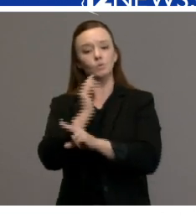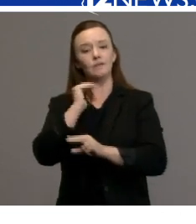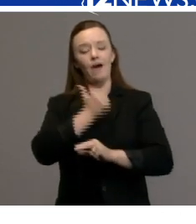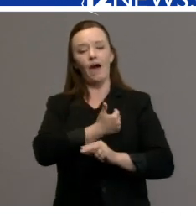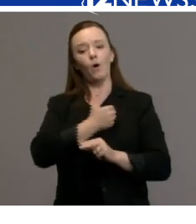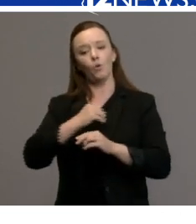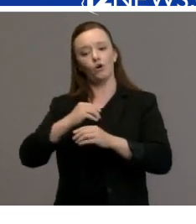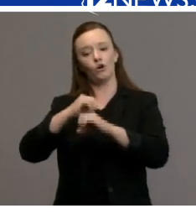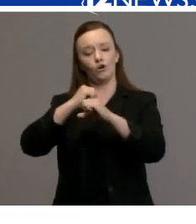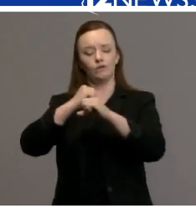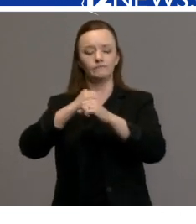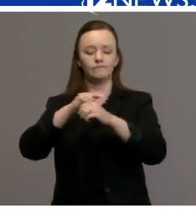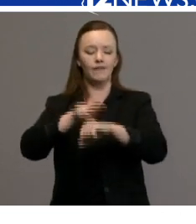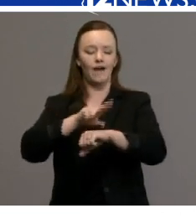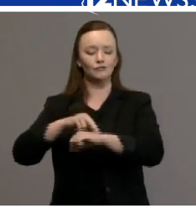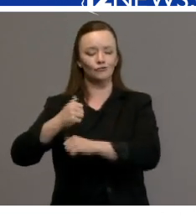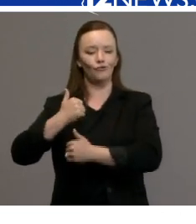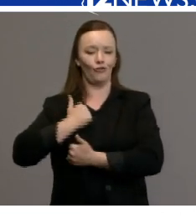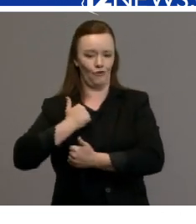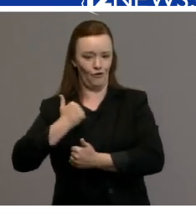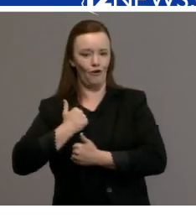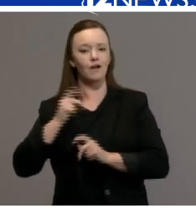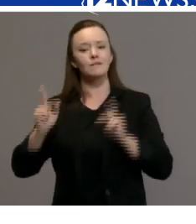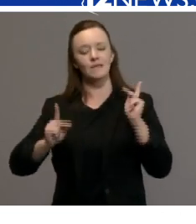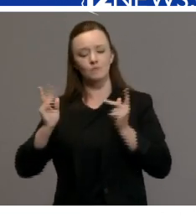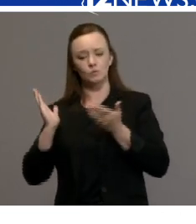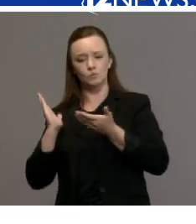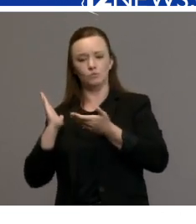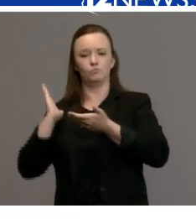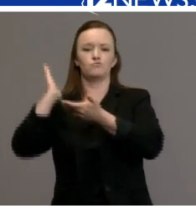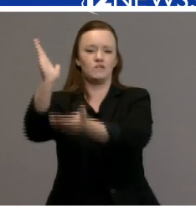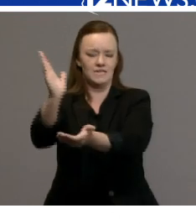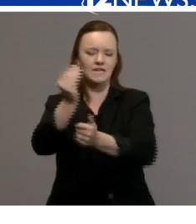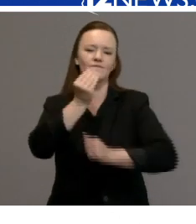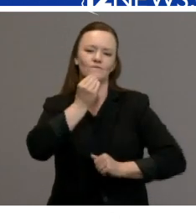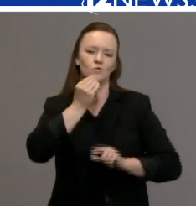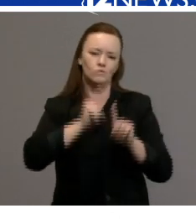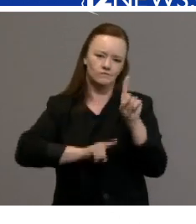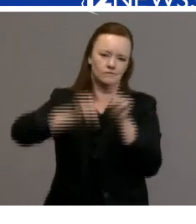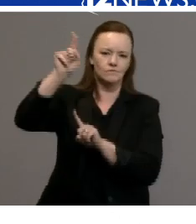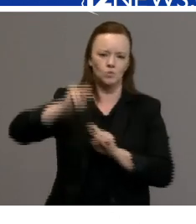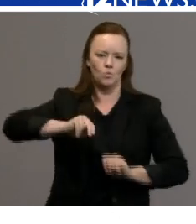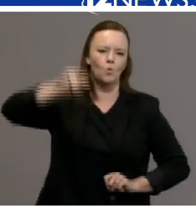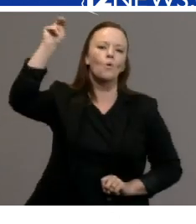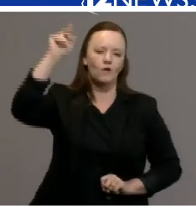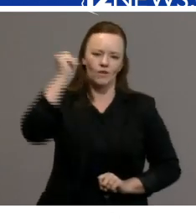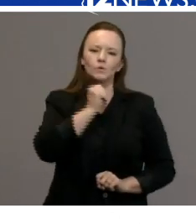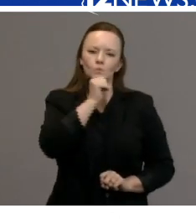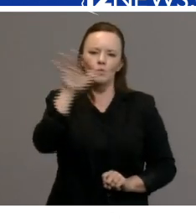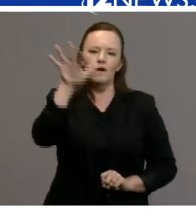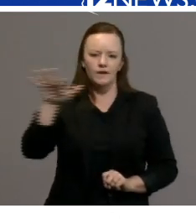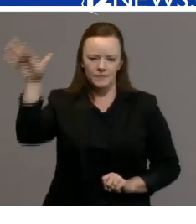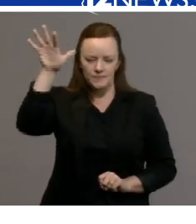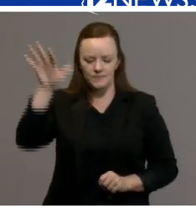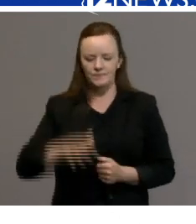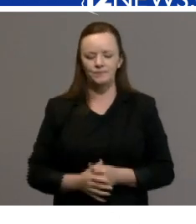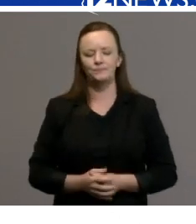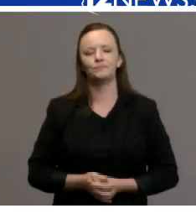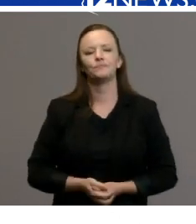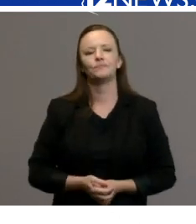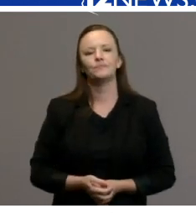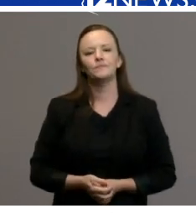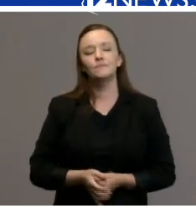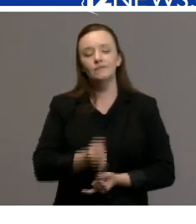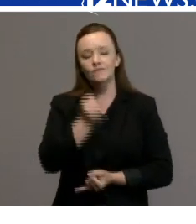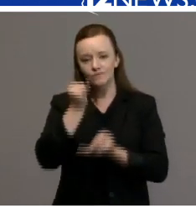and supplies up to the northeastern part of the state. And finally, I would say, as we look at that trucking